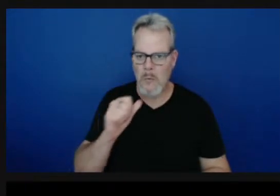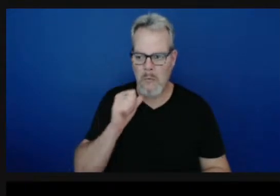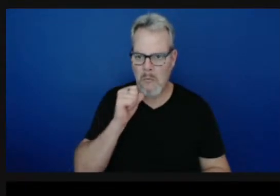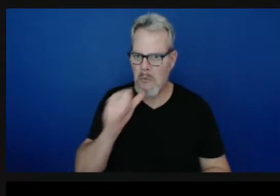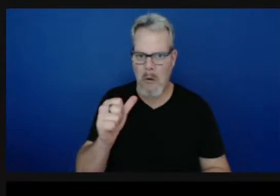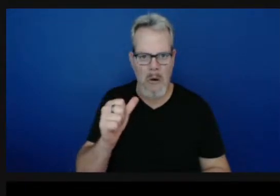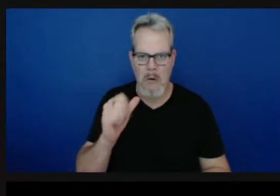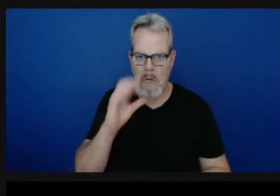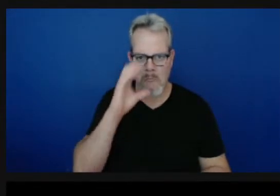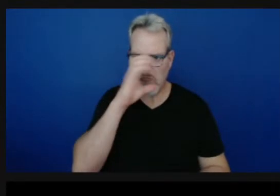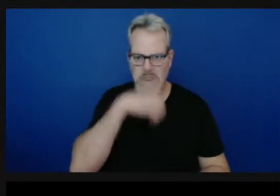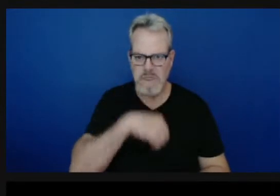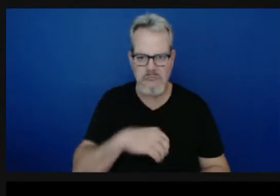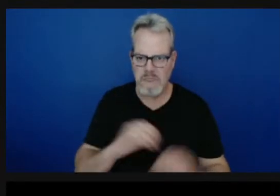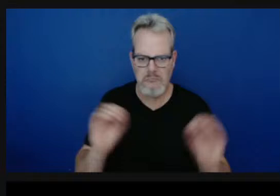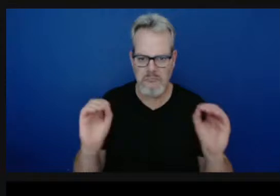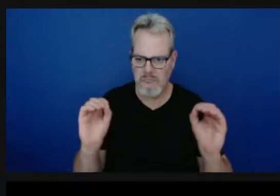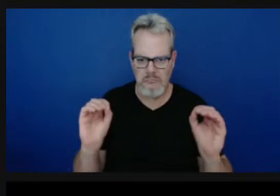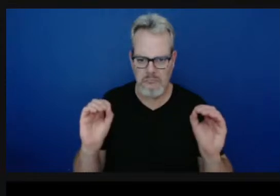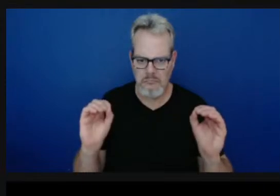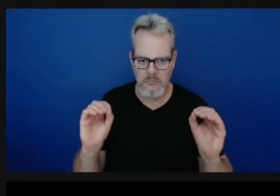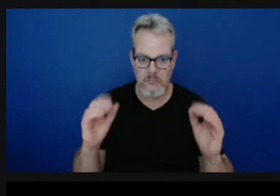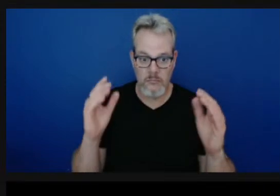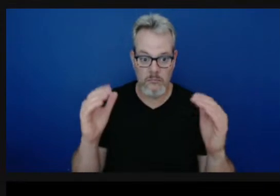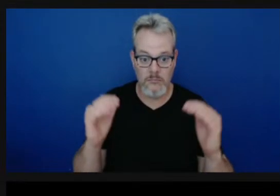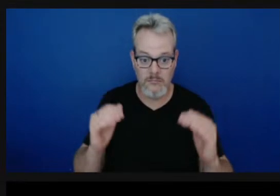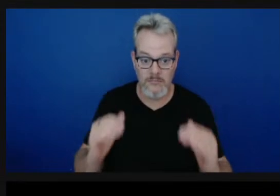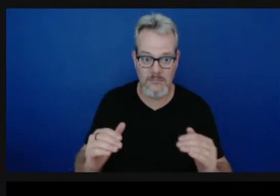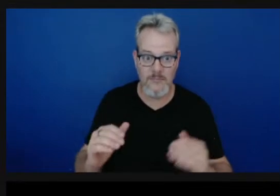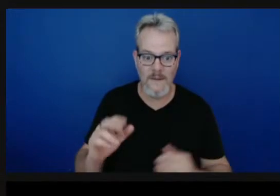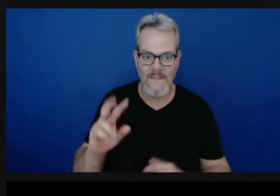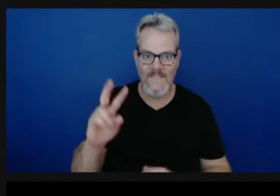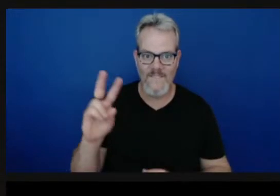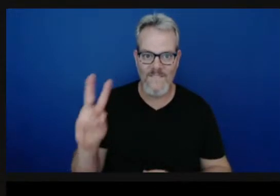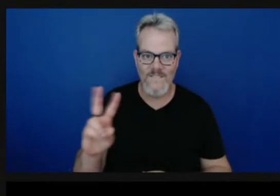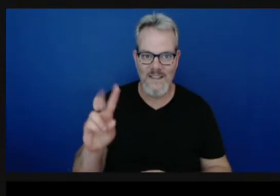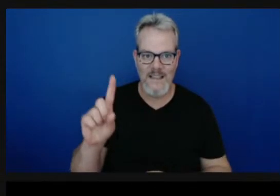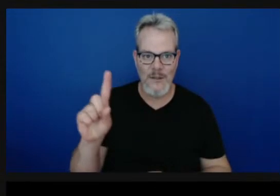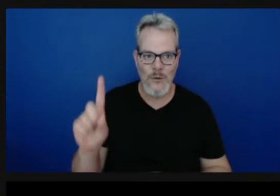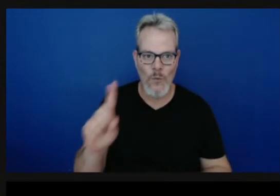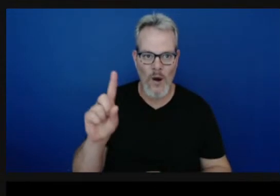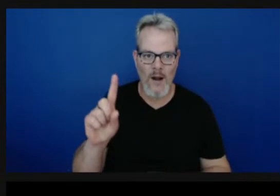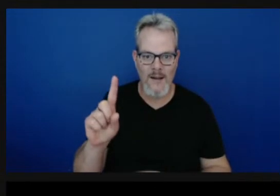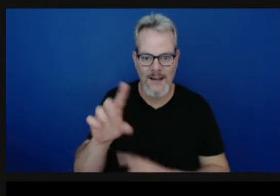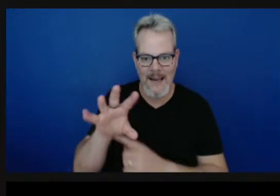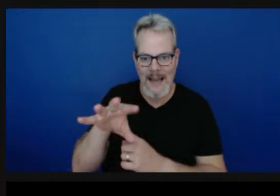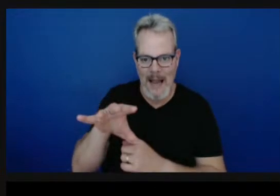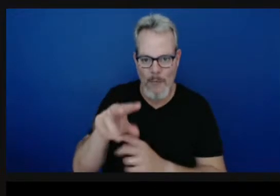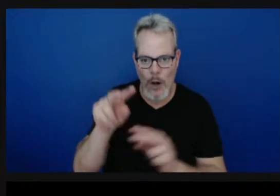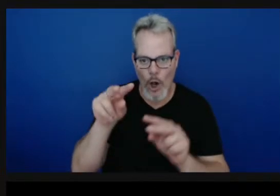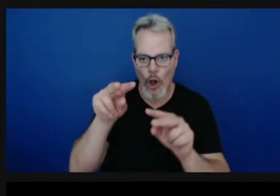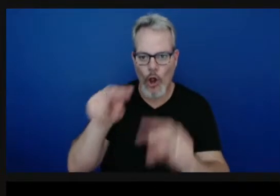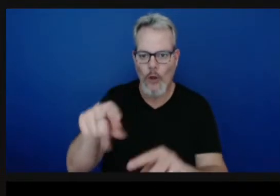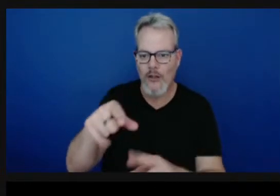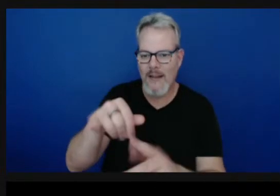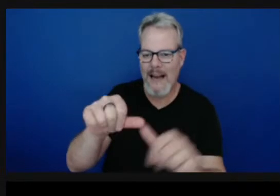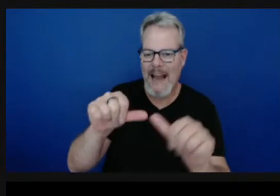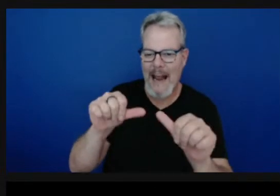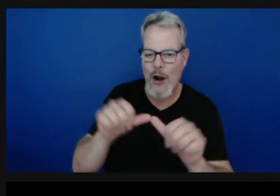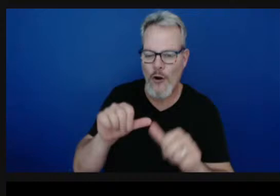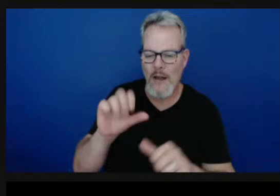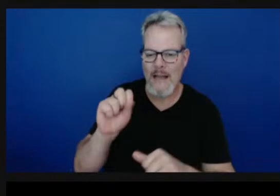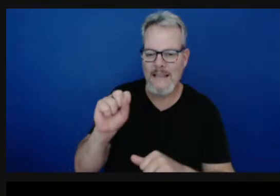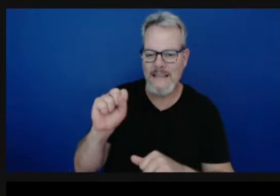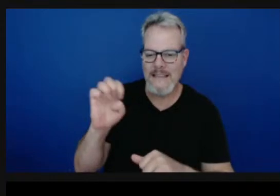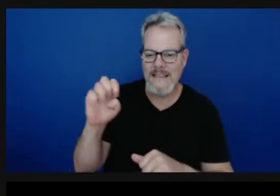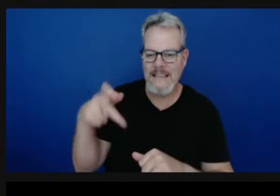views, here is the V1 camera looking down across the most recent eruption site in September 2023, right